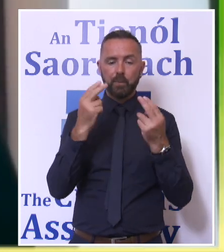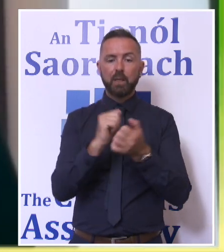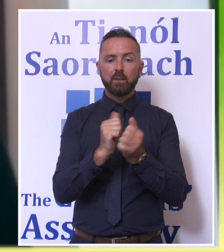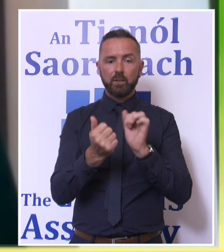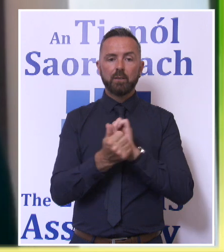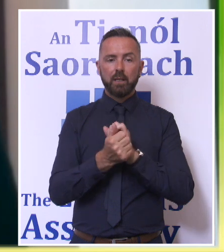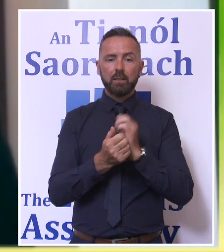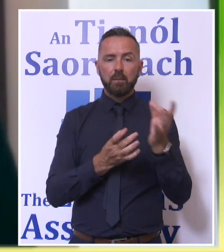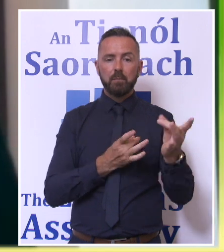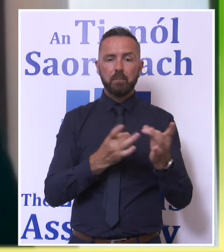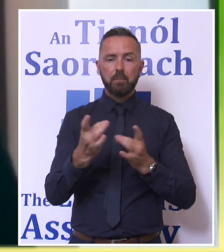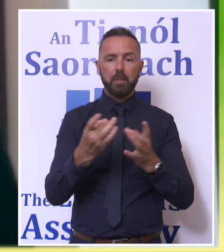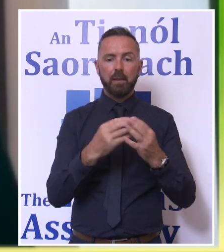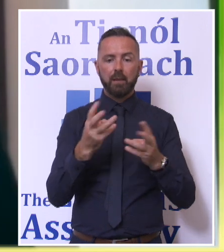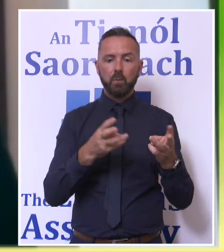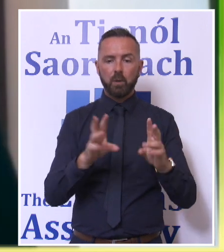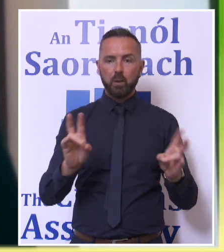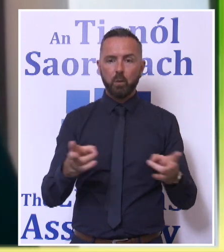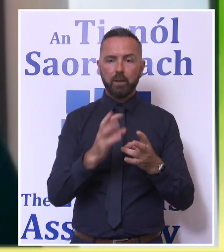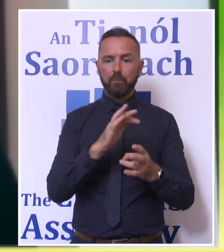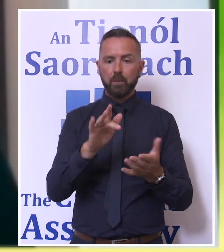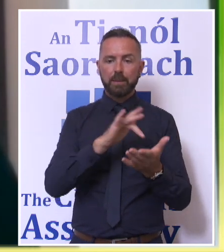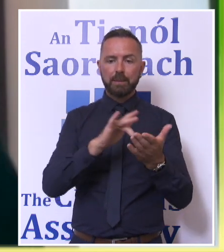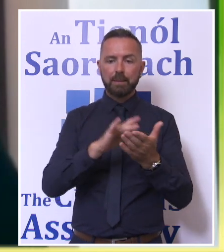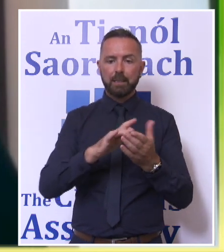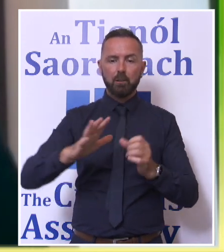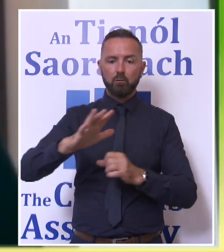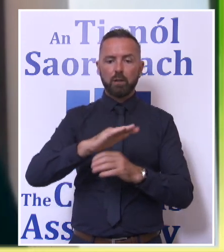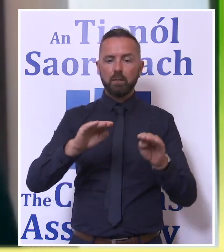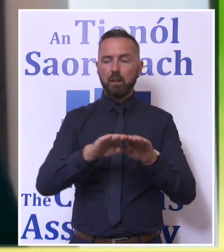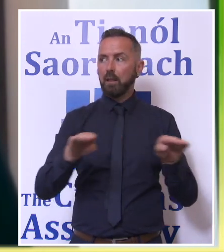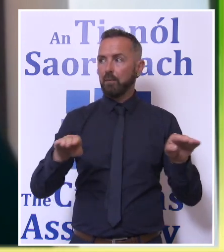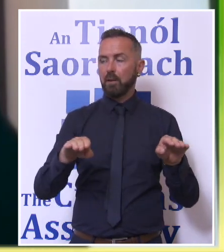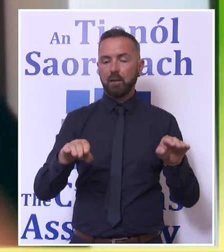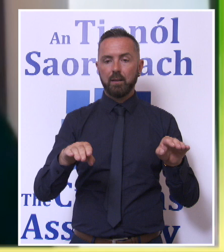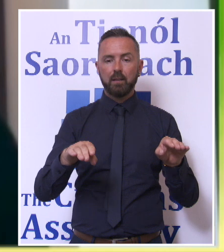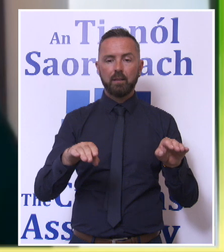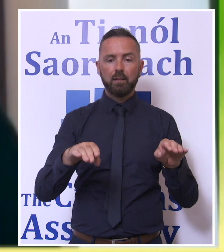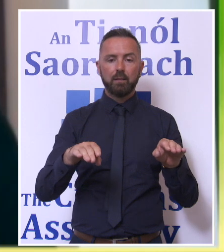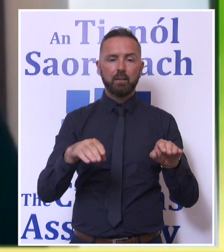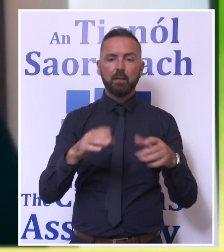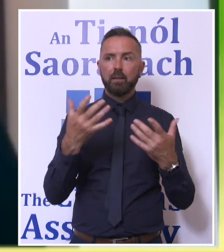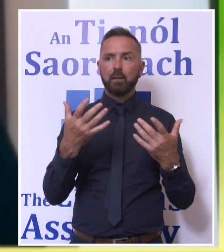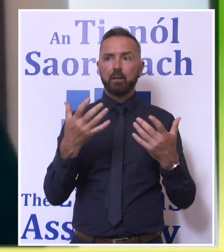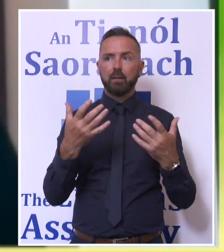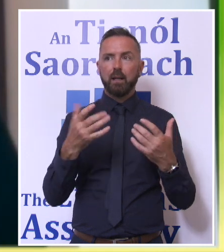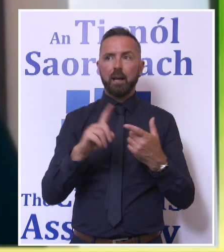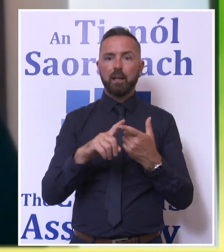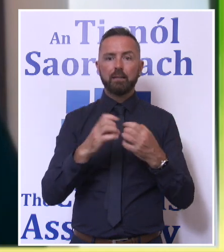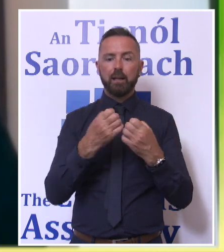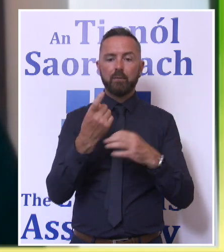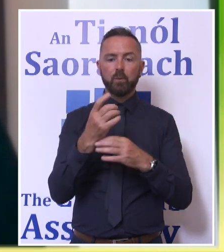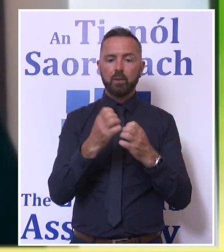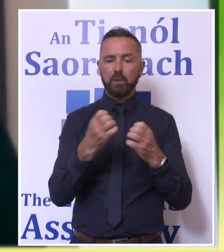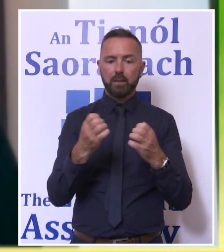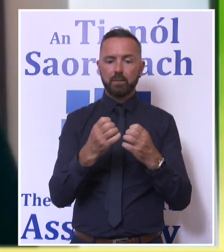things work more quickly from a city region level and build partnerships between industry and academia and everybody